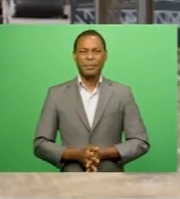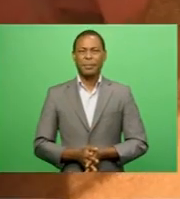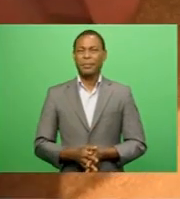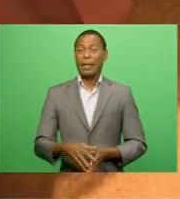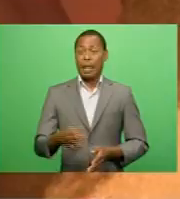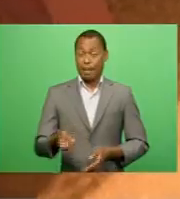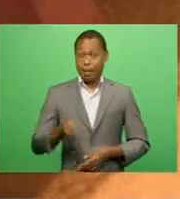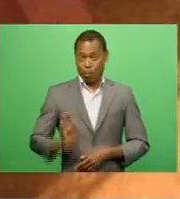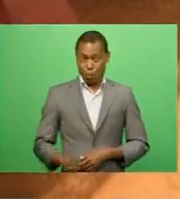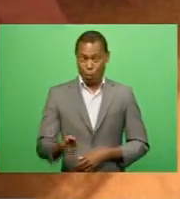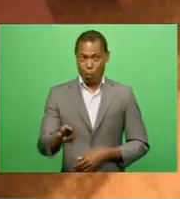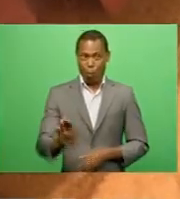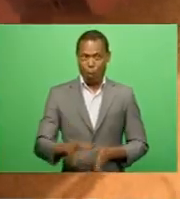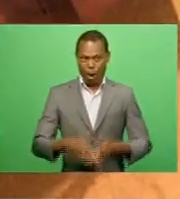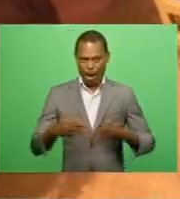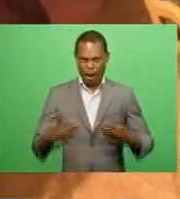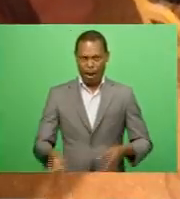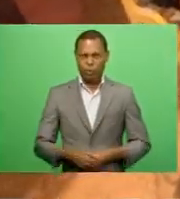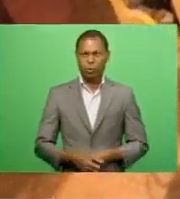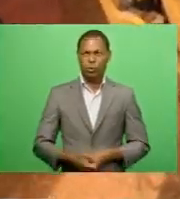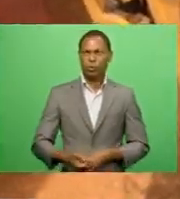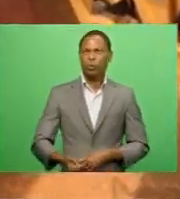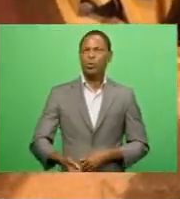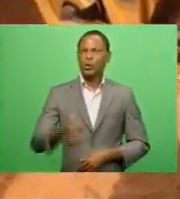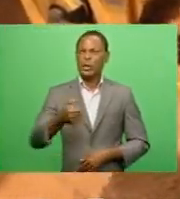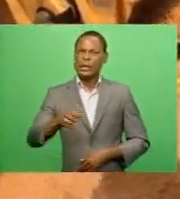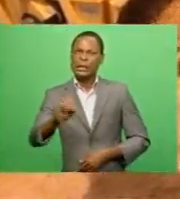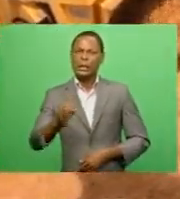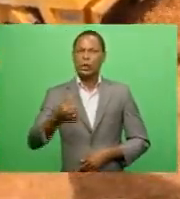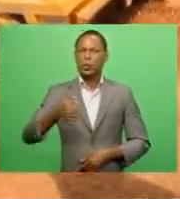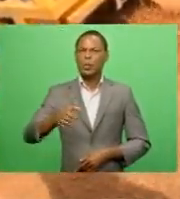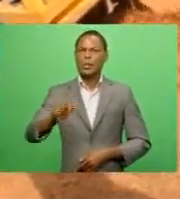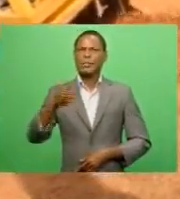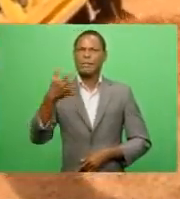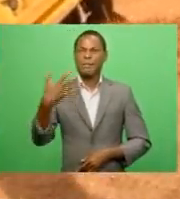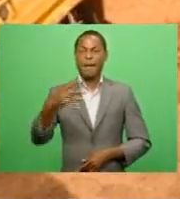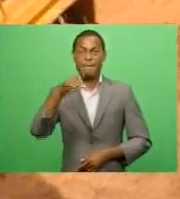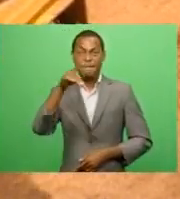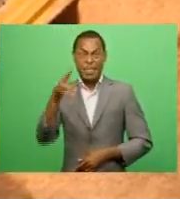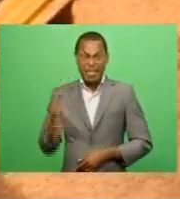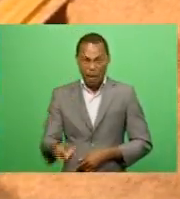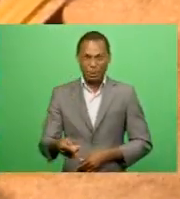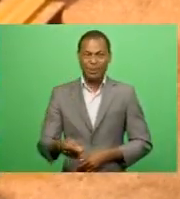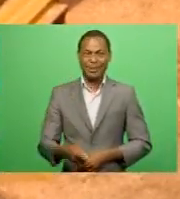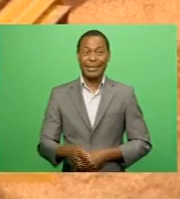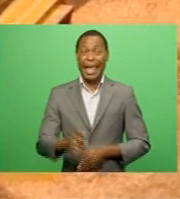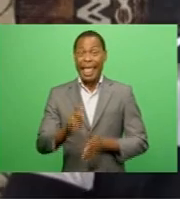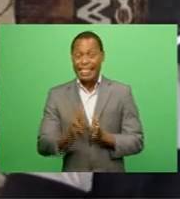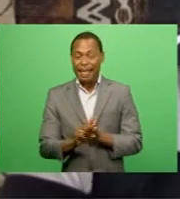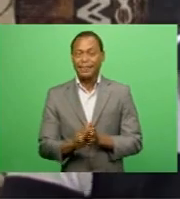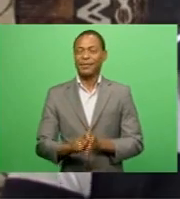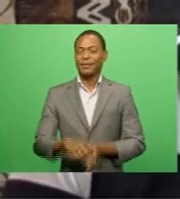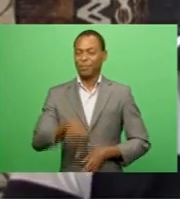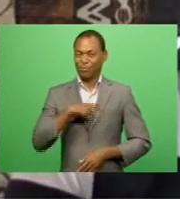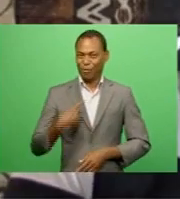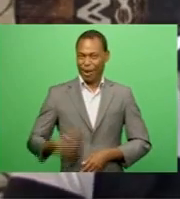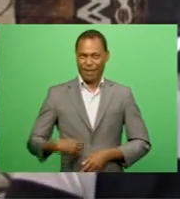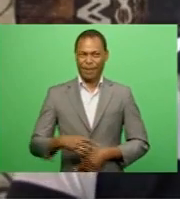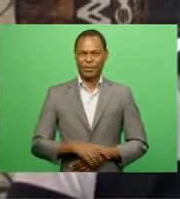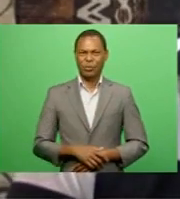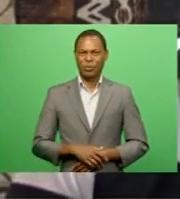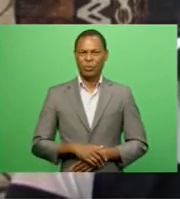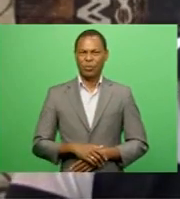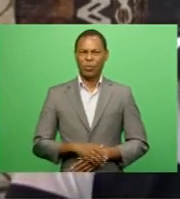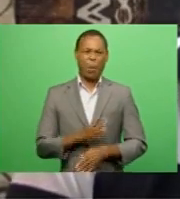Wairikimboa and loading between 60 to 65,000 tons of wood chips bound for China. Usually the ones that have been coming before,